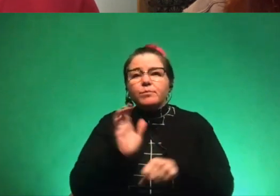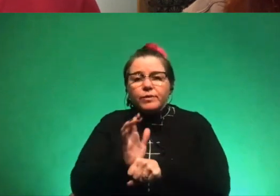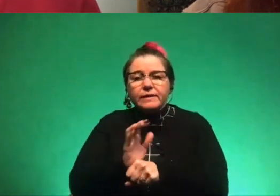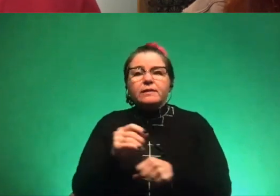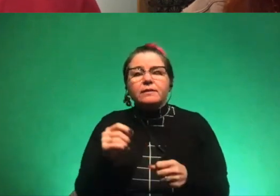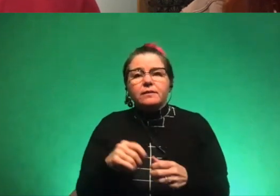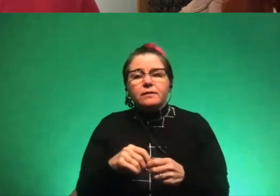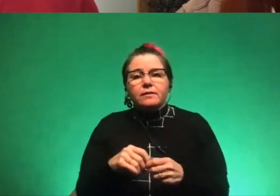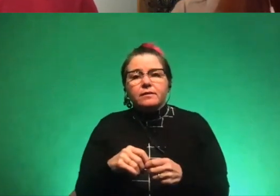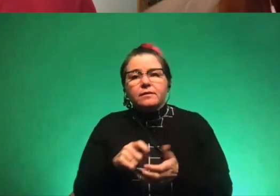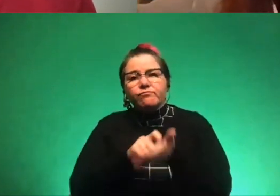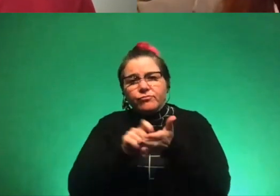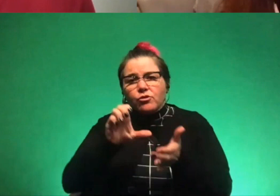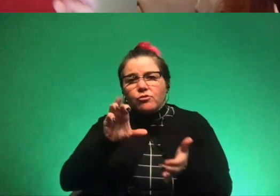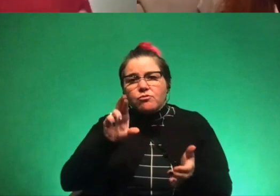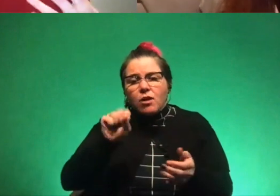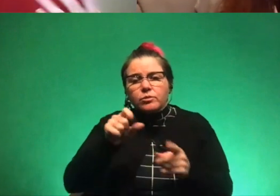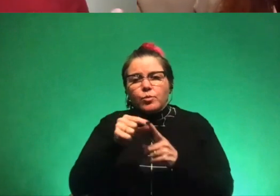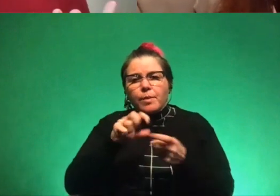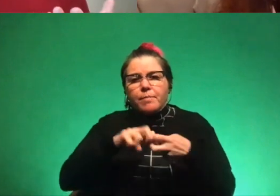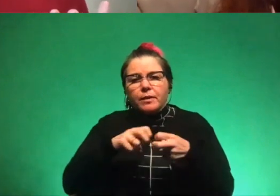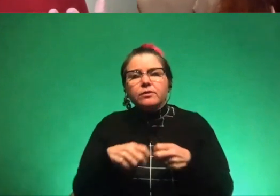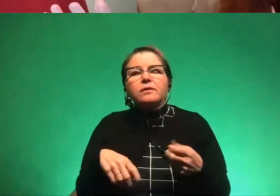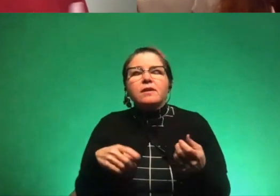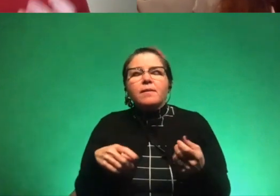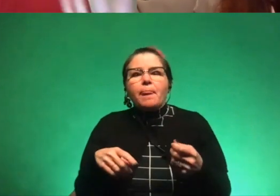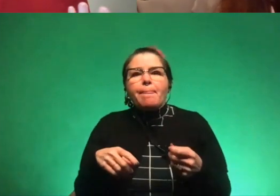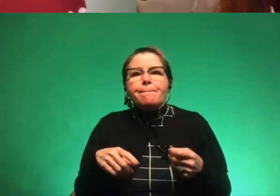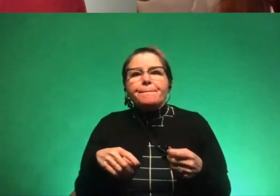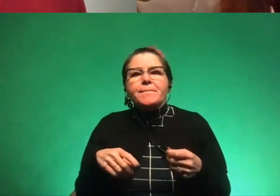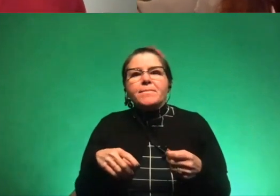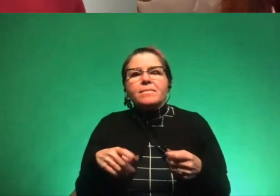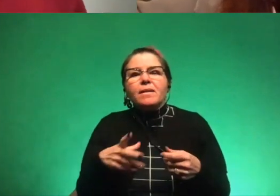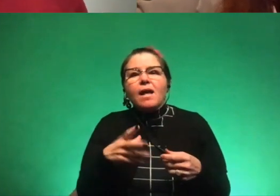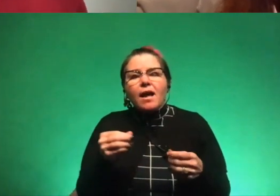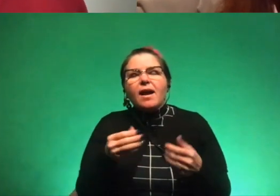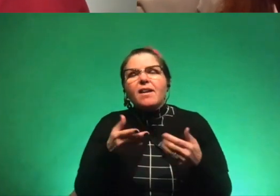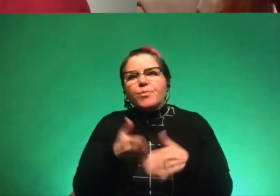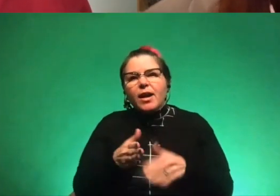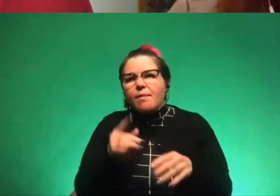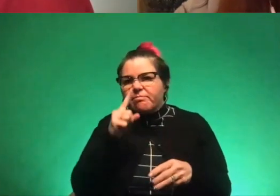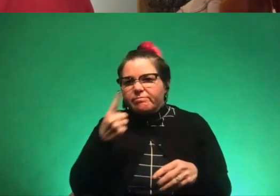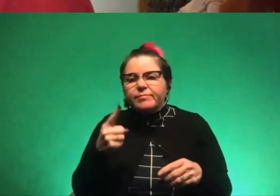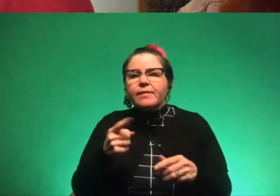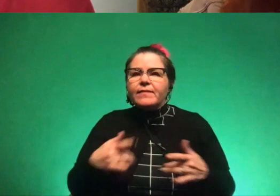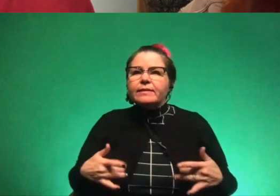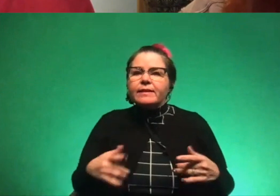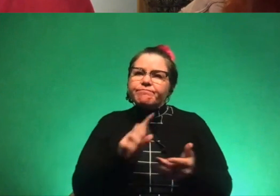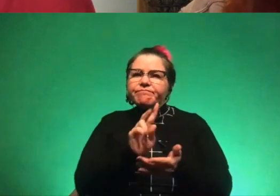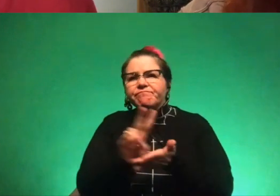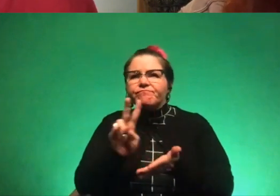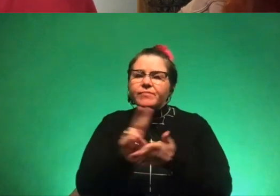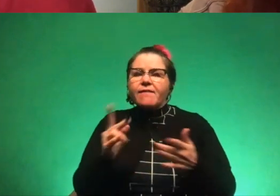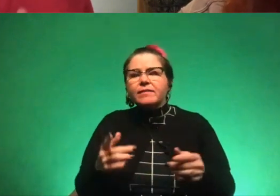also a really good thing to kind of break up the monotony, we have special events every couple of weeks. Might be on a Saturday